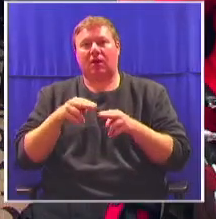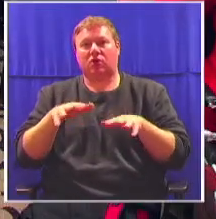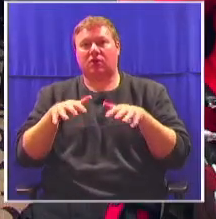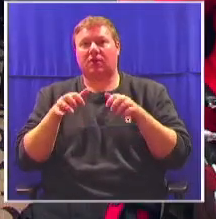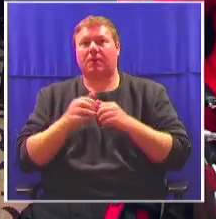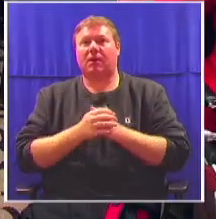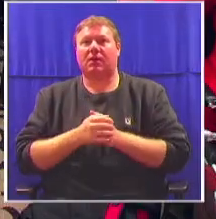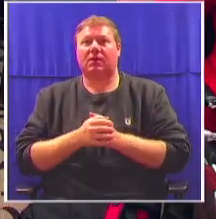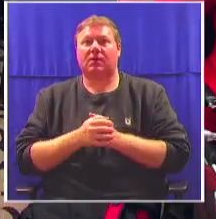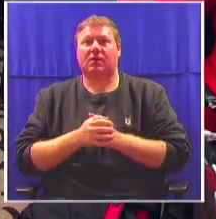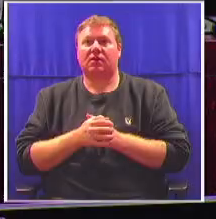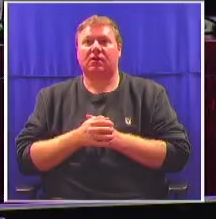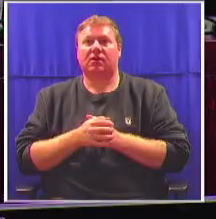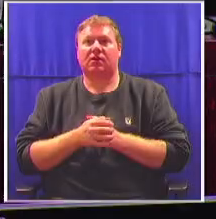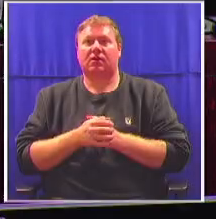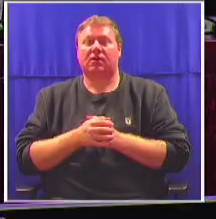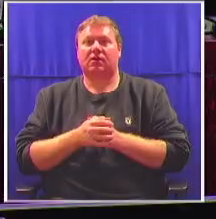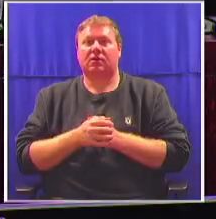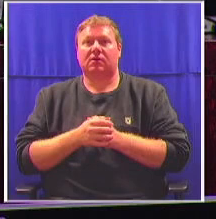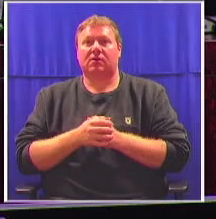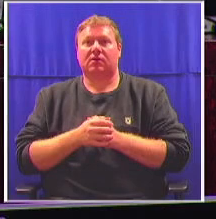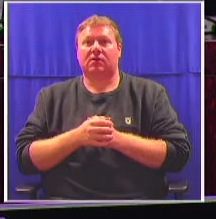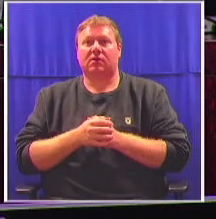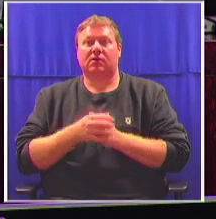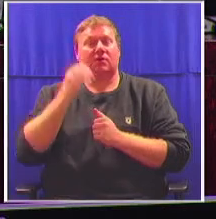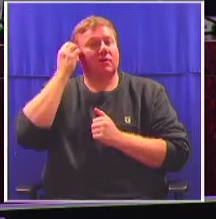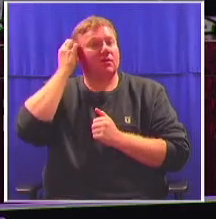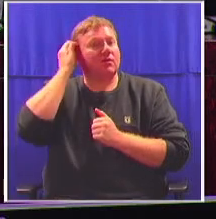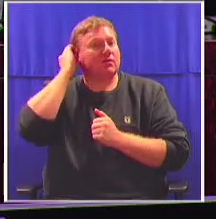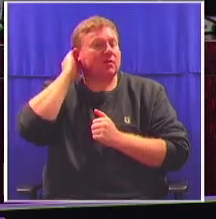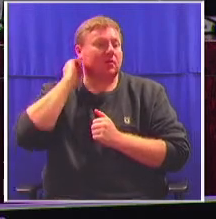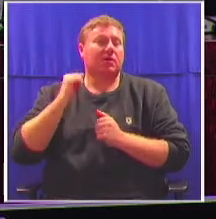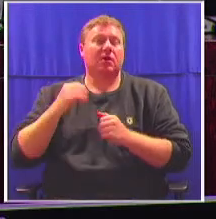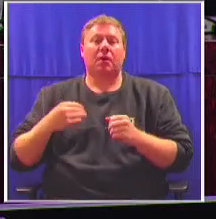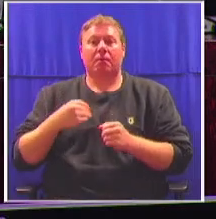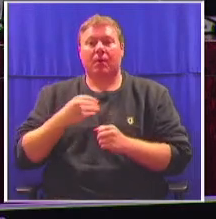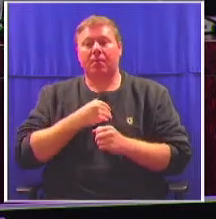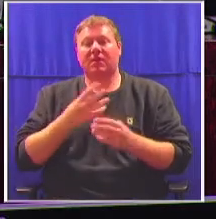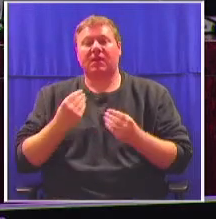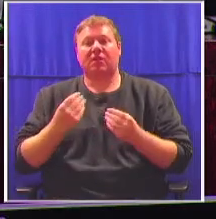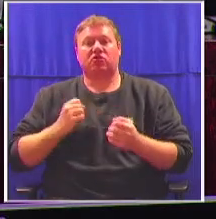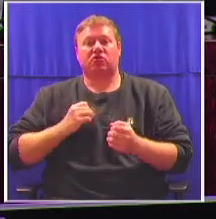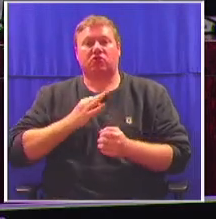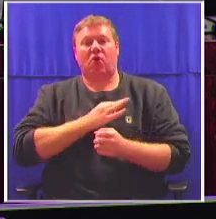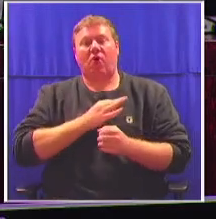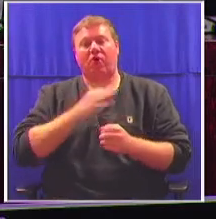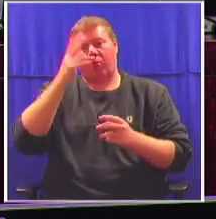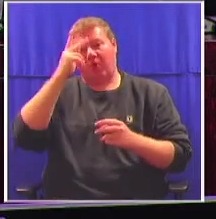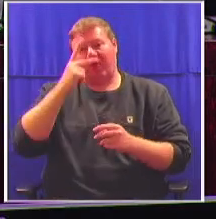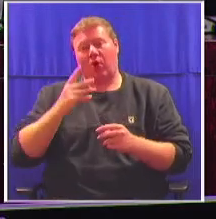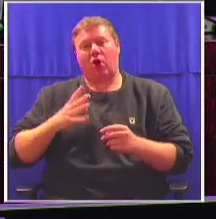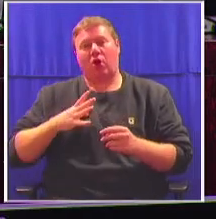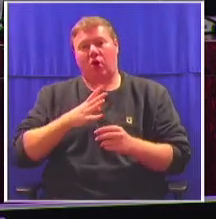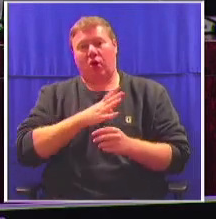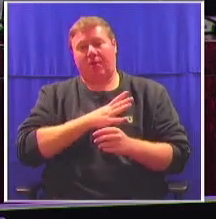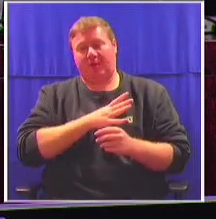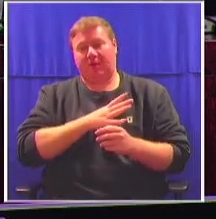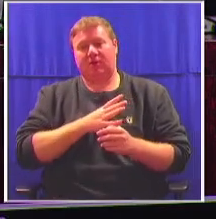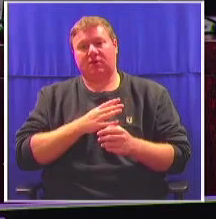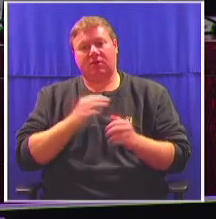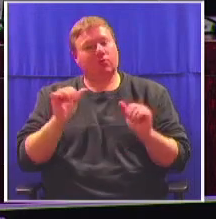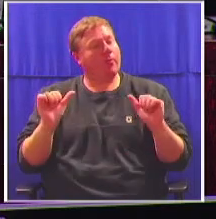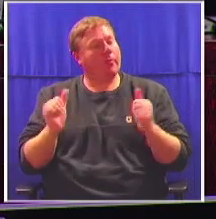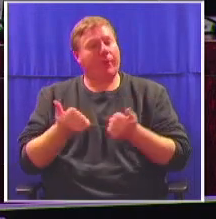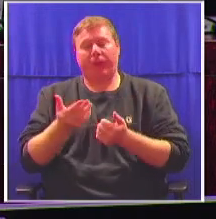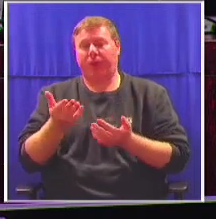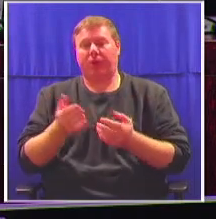We commend the members and staff of the Portfolio Committee who have worked so hard